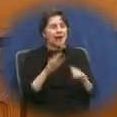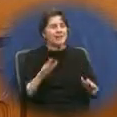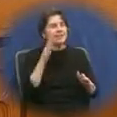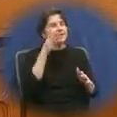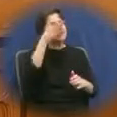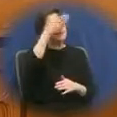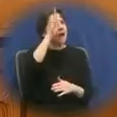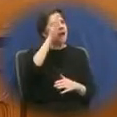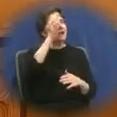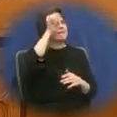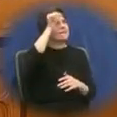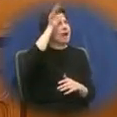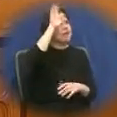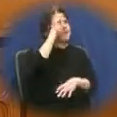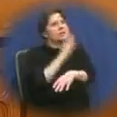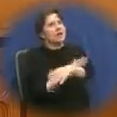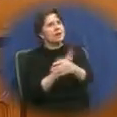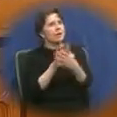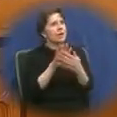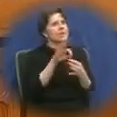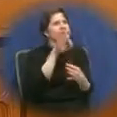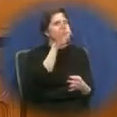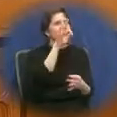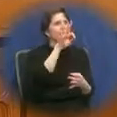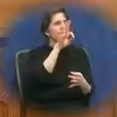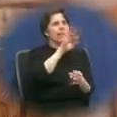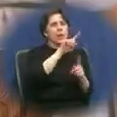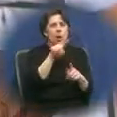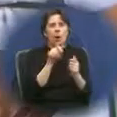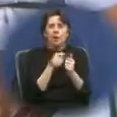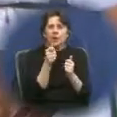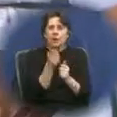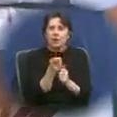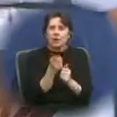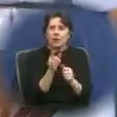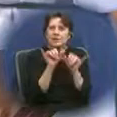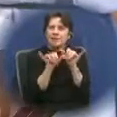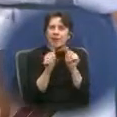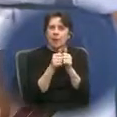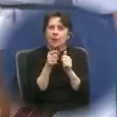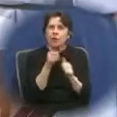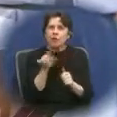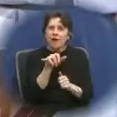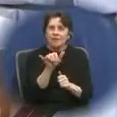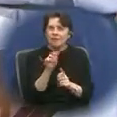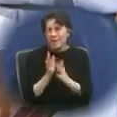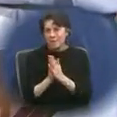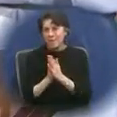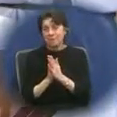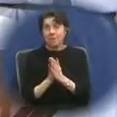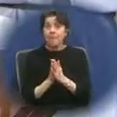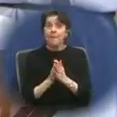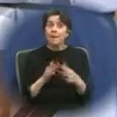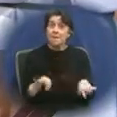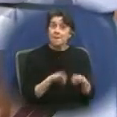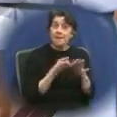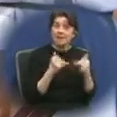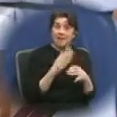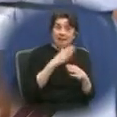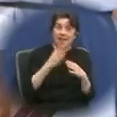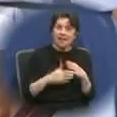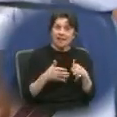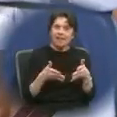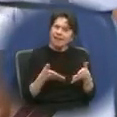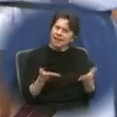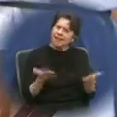Father, the Son, and the Holy Spirit come upon you and remain with you forever. Amen. Our Mass has ended. Let us go in peace to